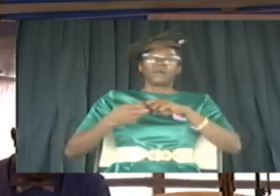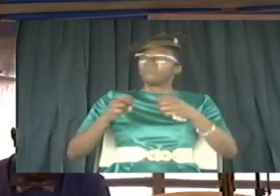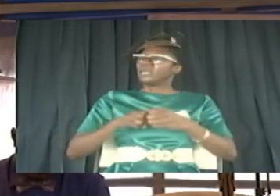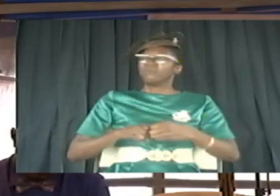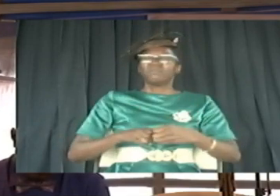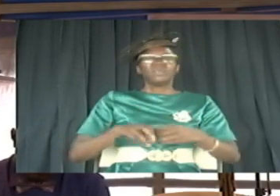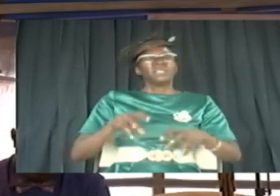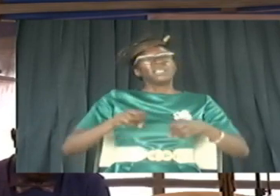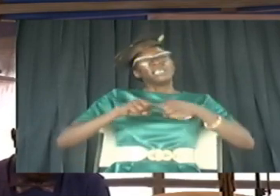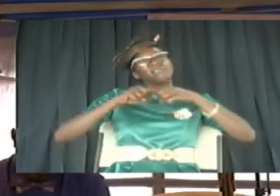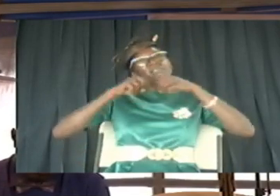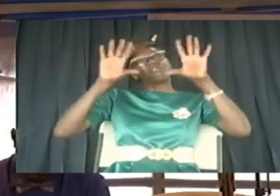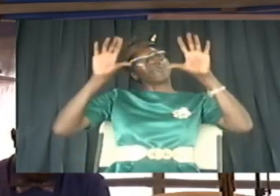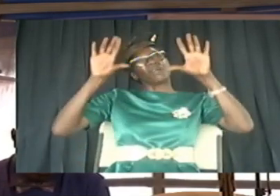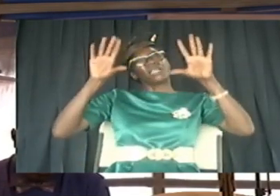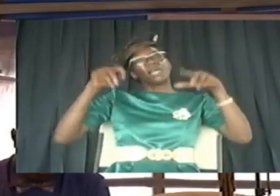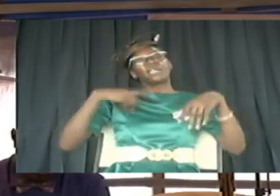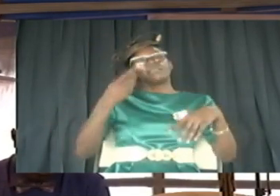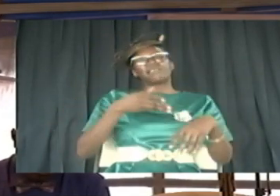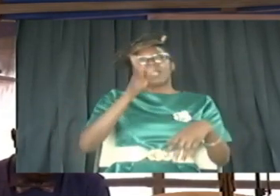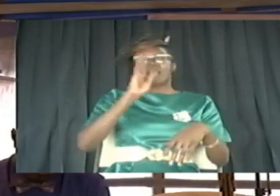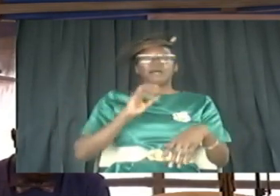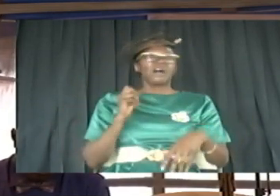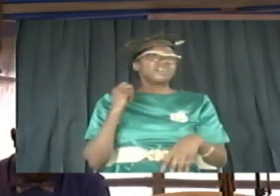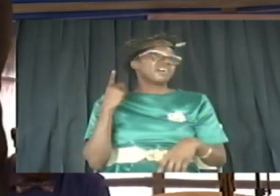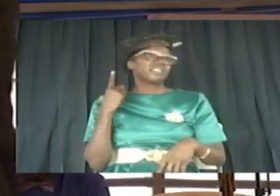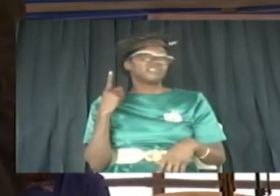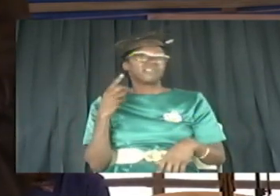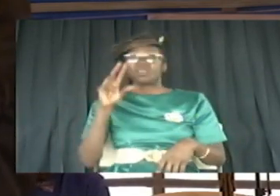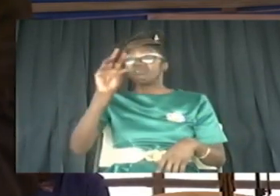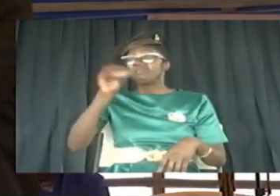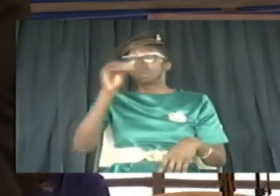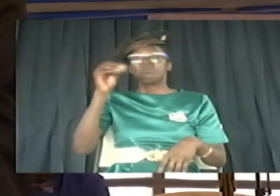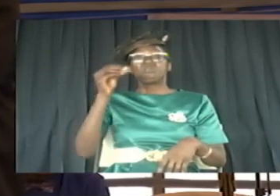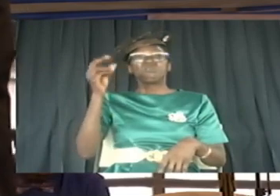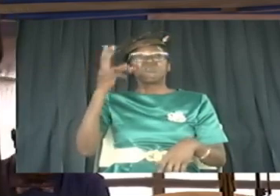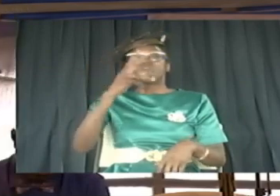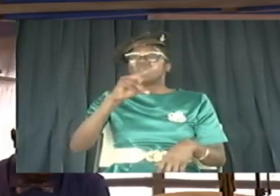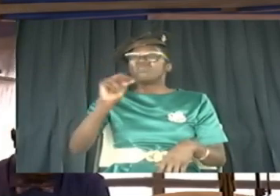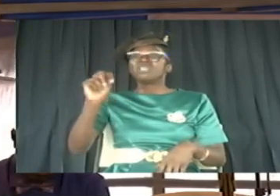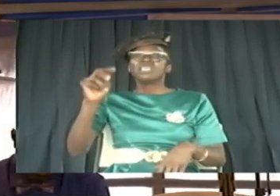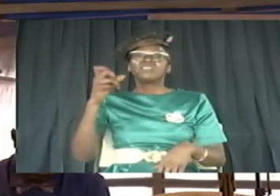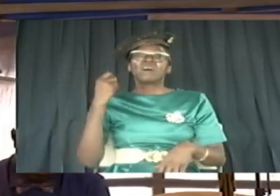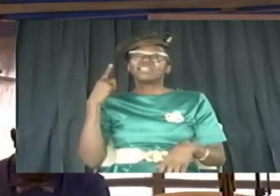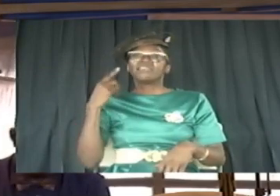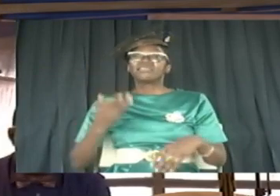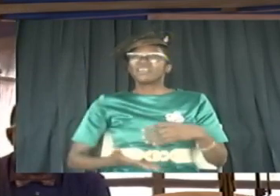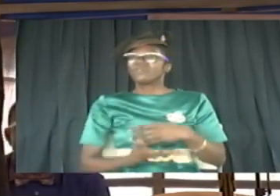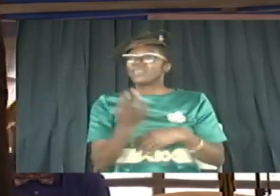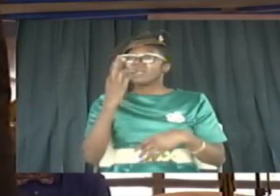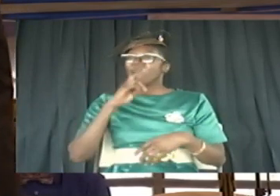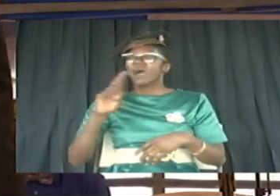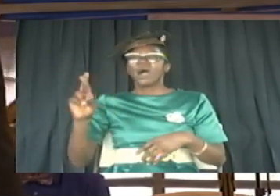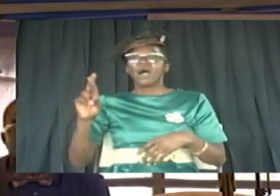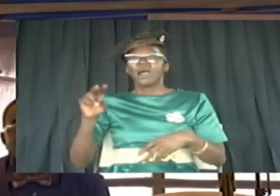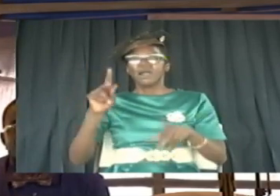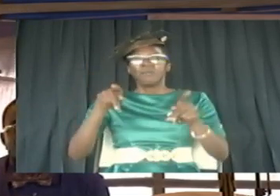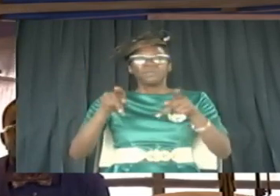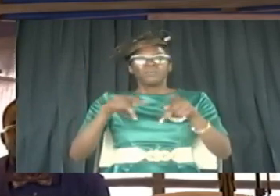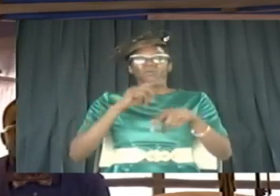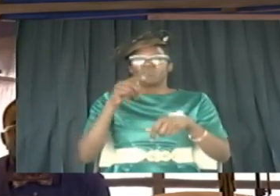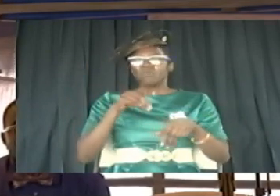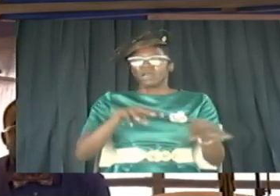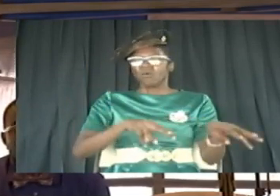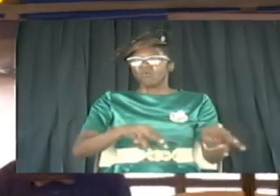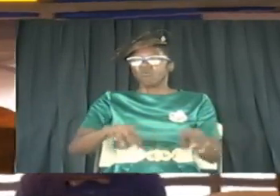will understand. Oh, we need to understand that there are folks who at a quint will walk away